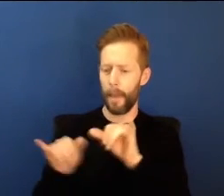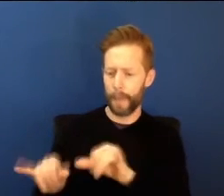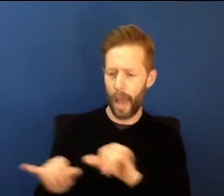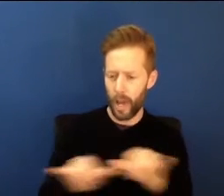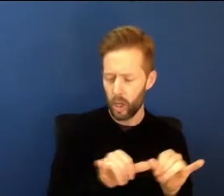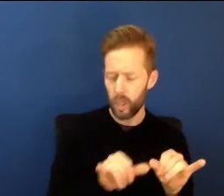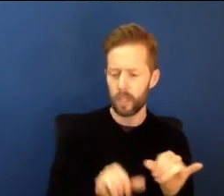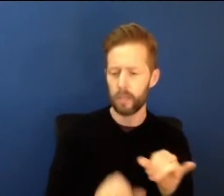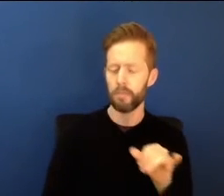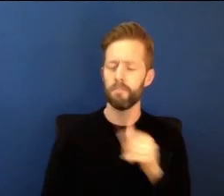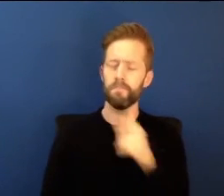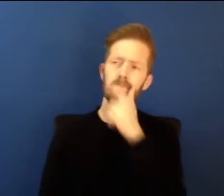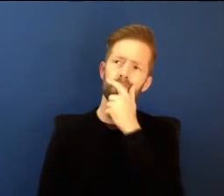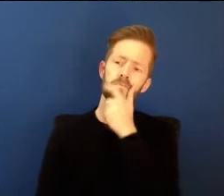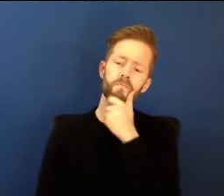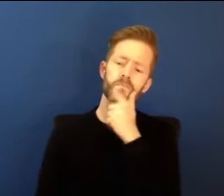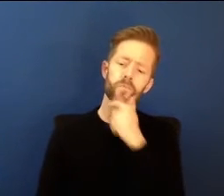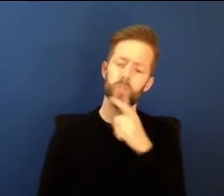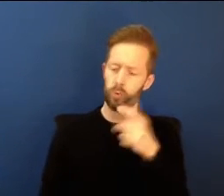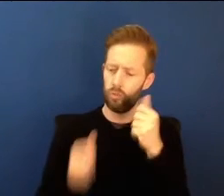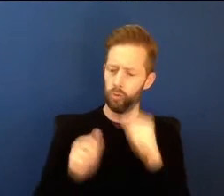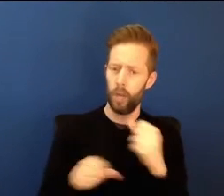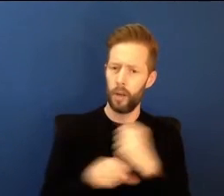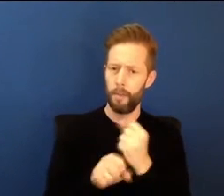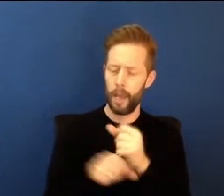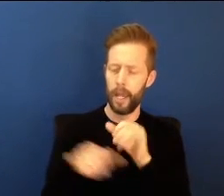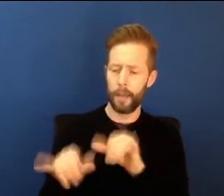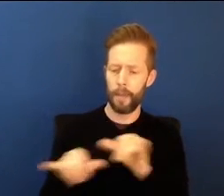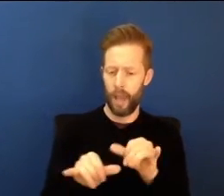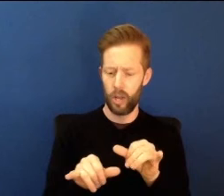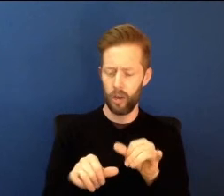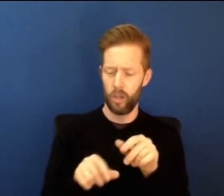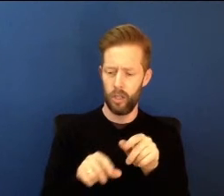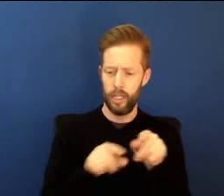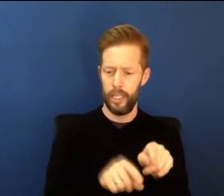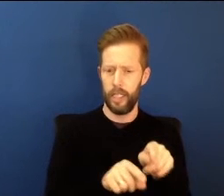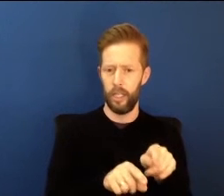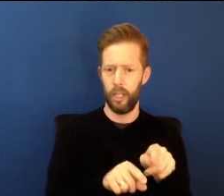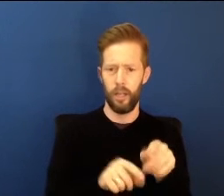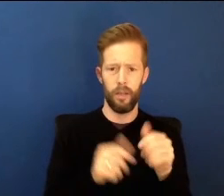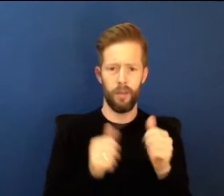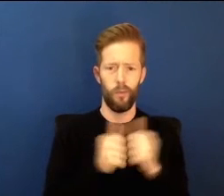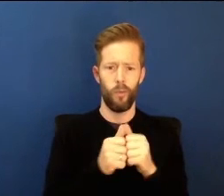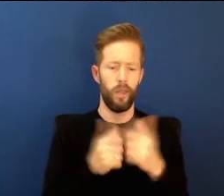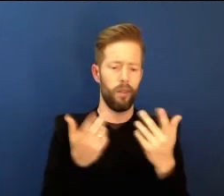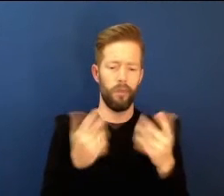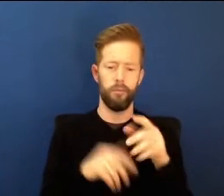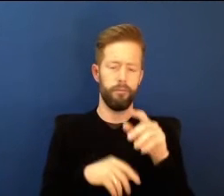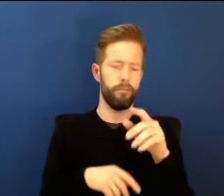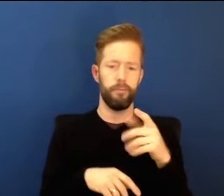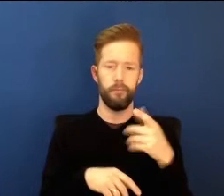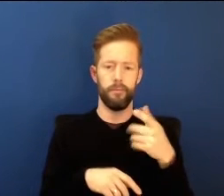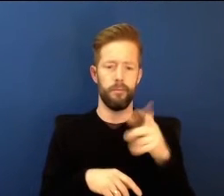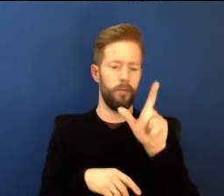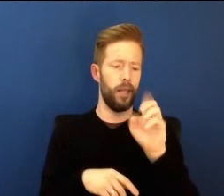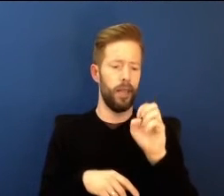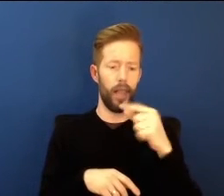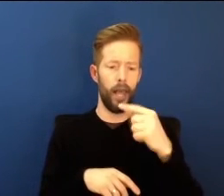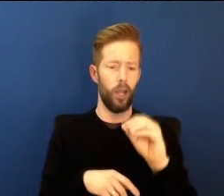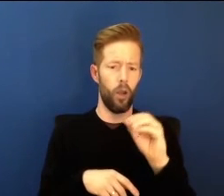these patterns. So let's try to make a pattern here with